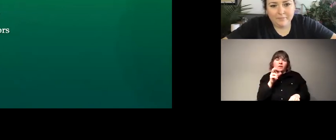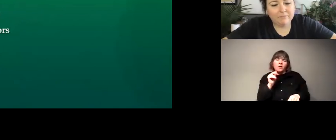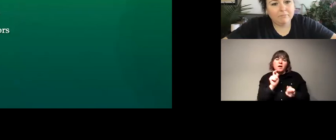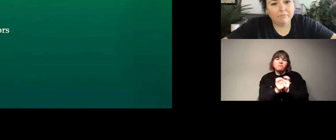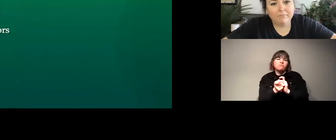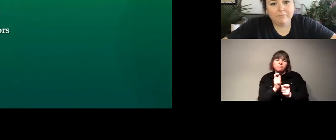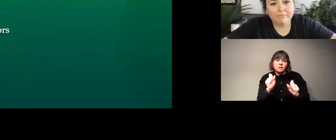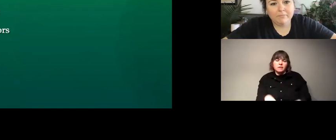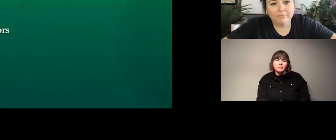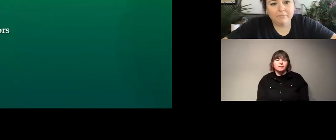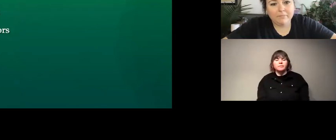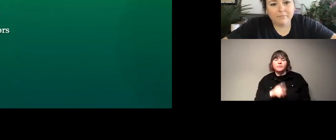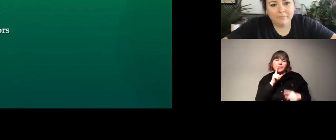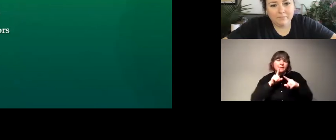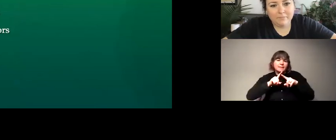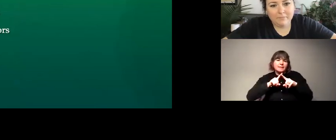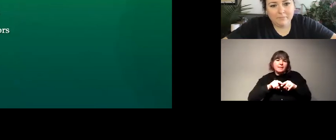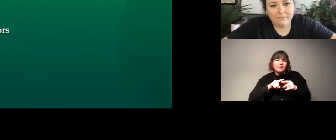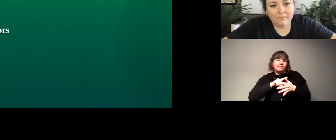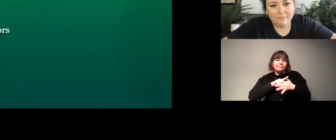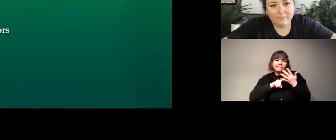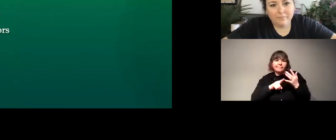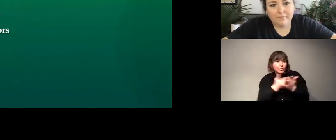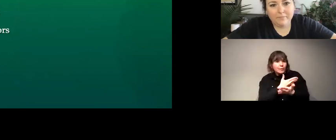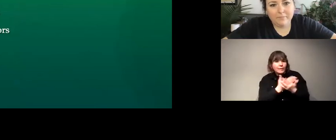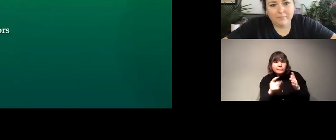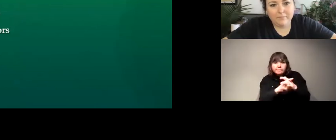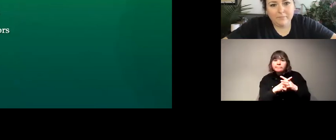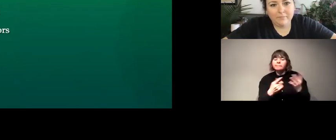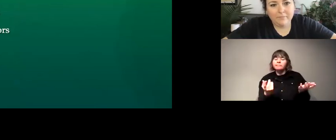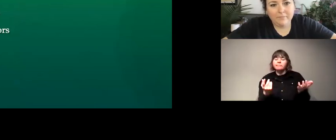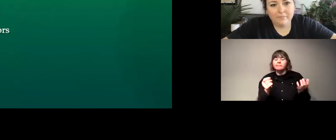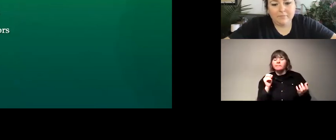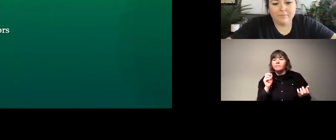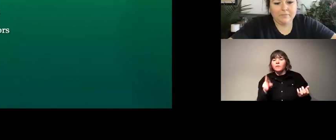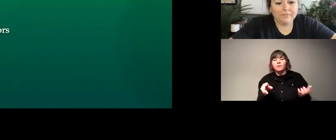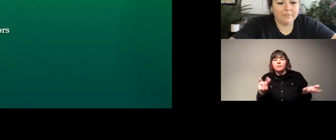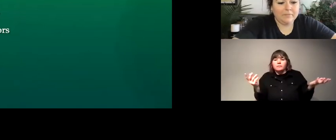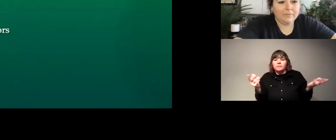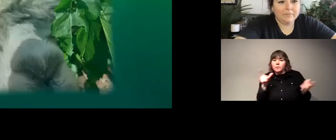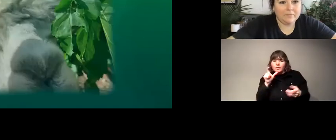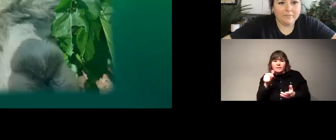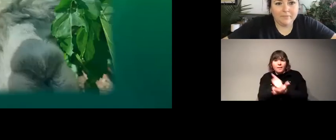lot depending on what new thing is going on or, who needs help.